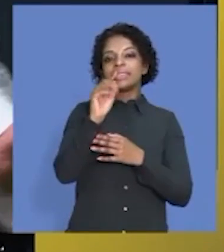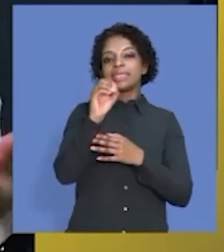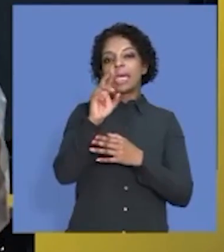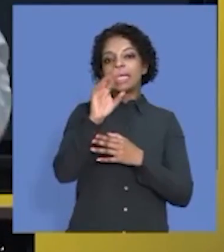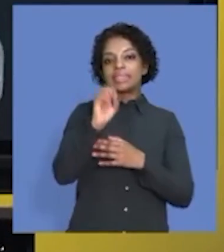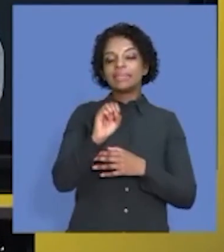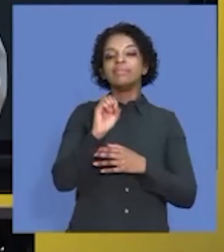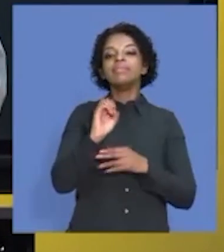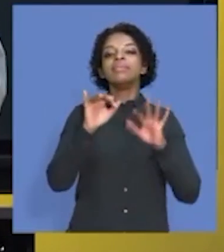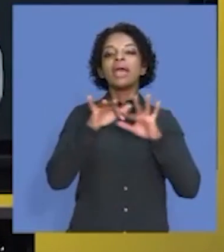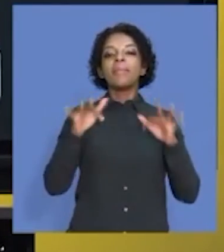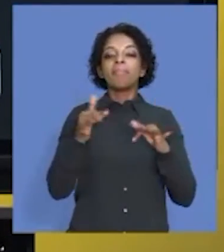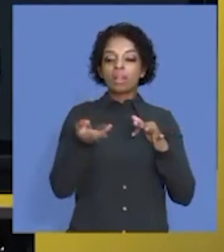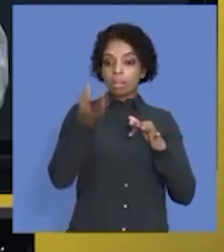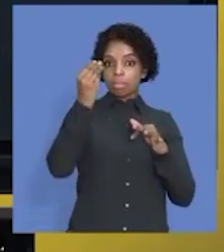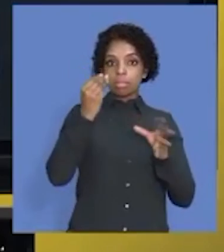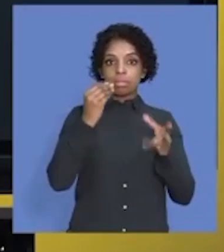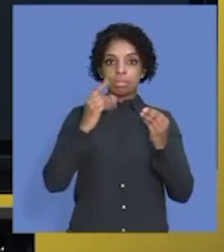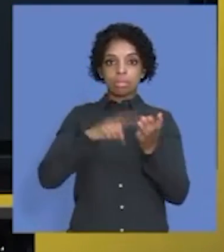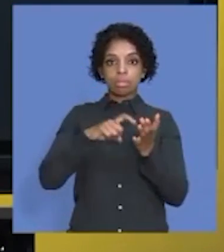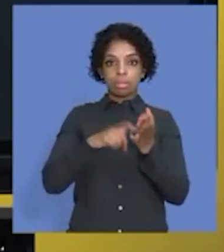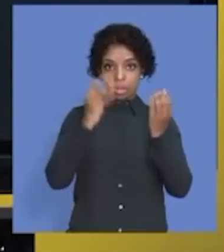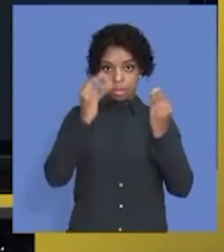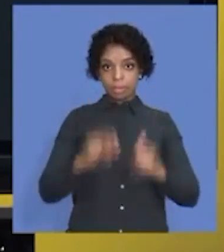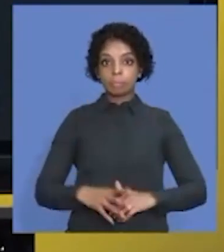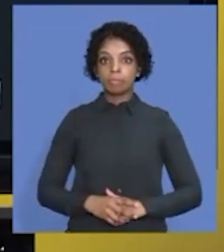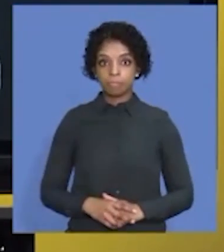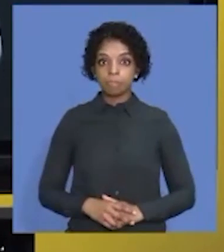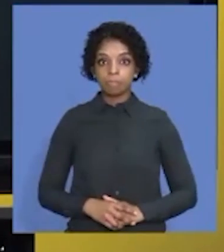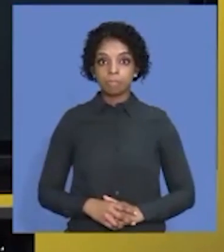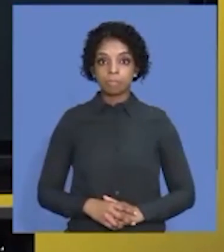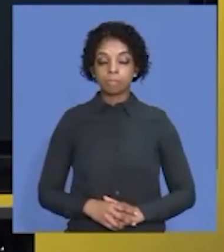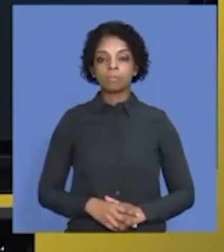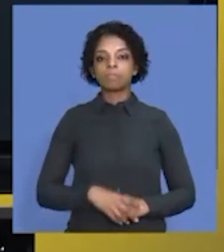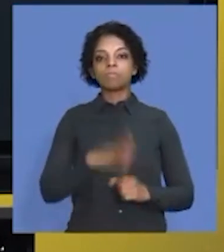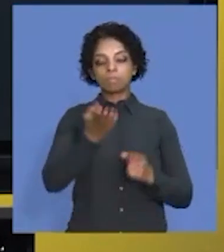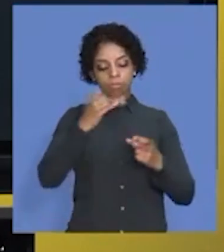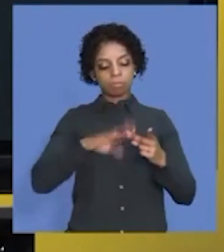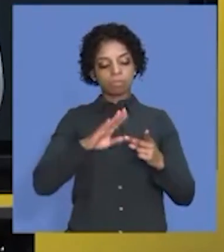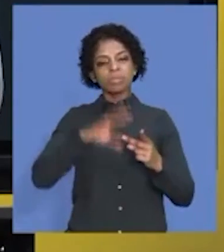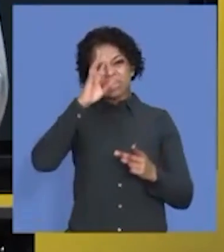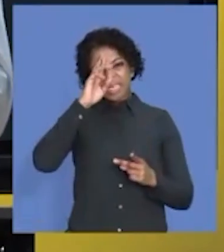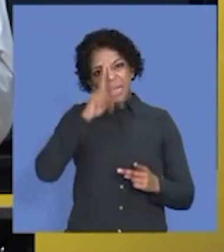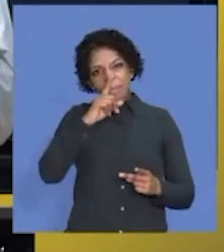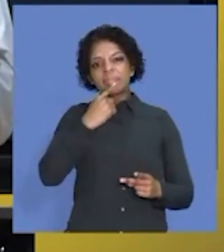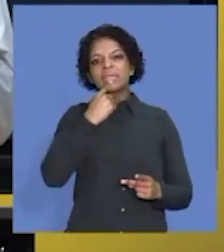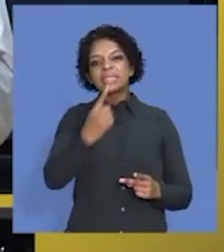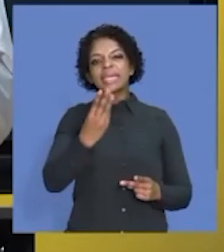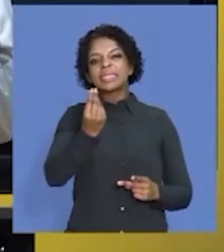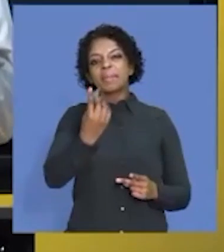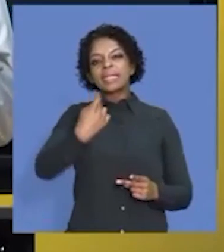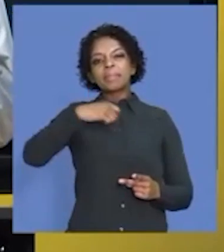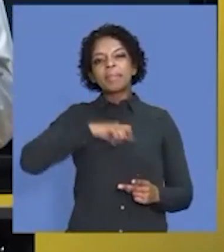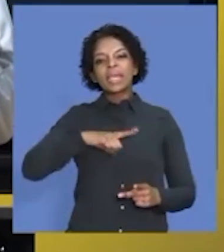obviously, that you have purchased goods from on credit. Okay, and then, remember we spoke about deferred